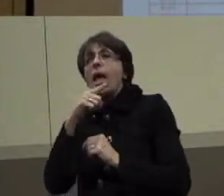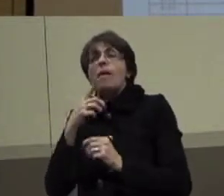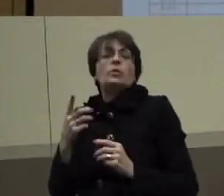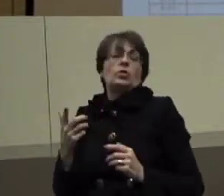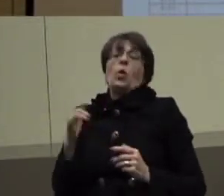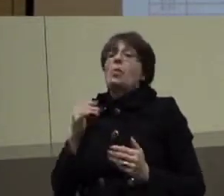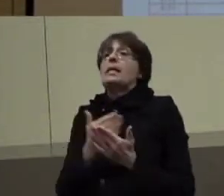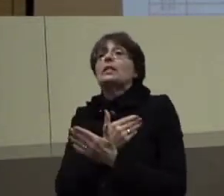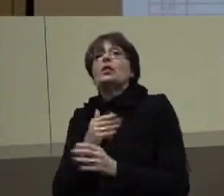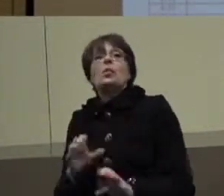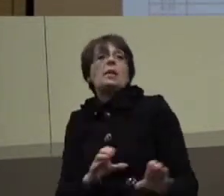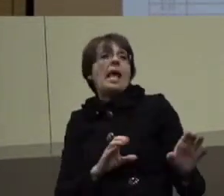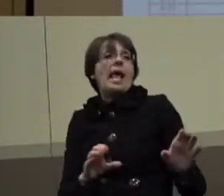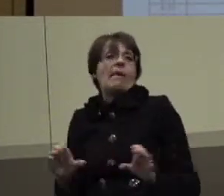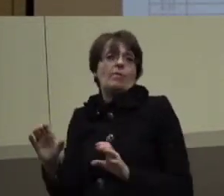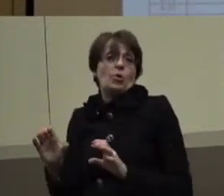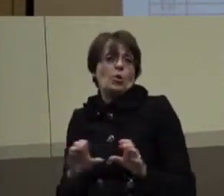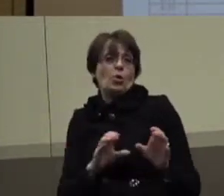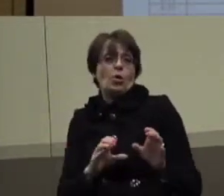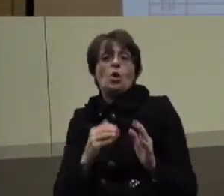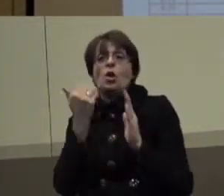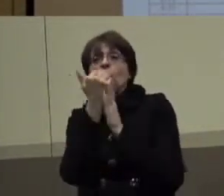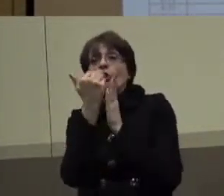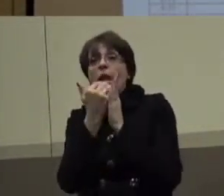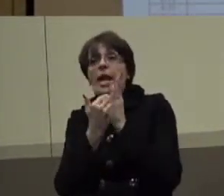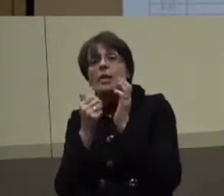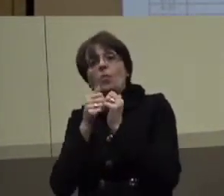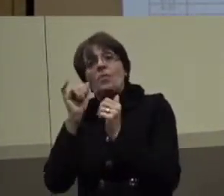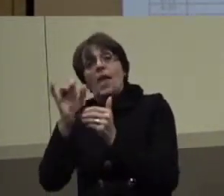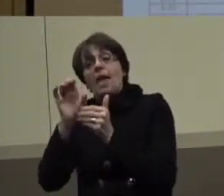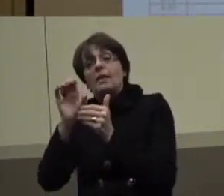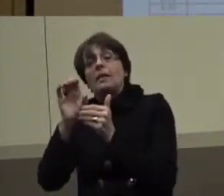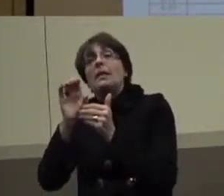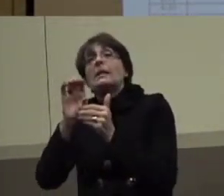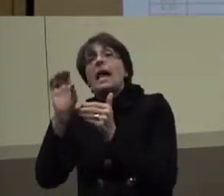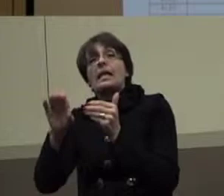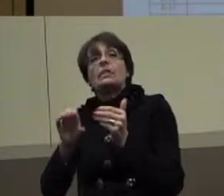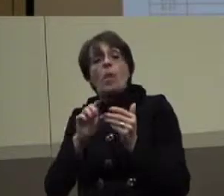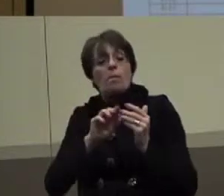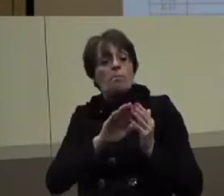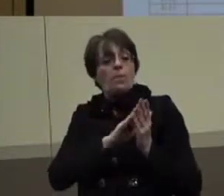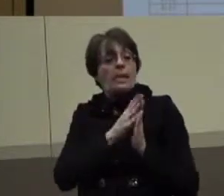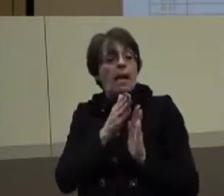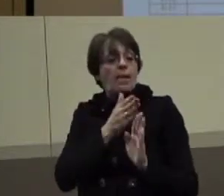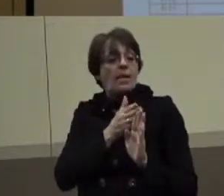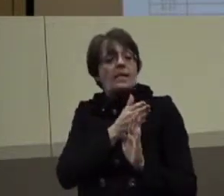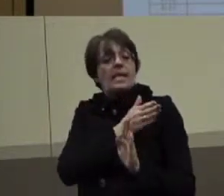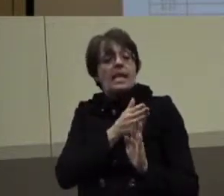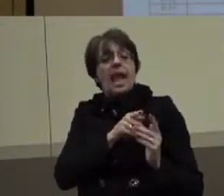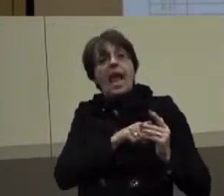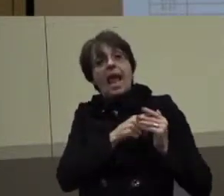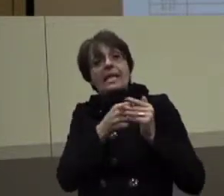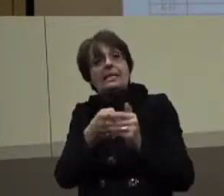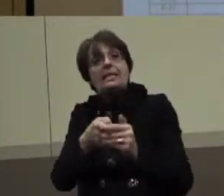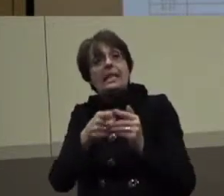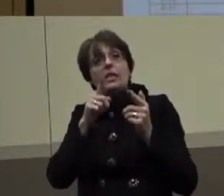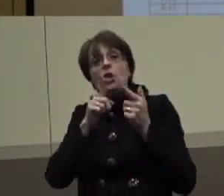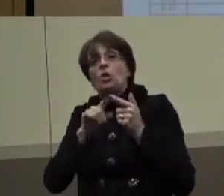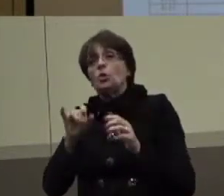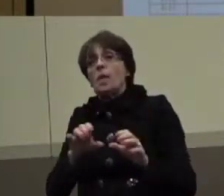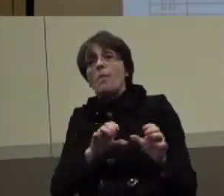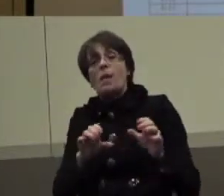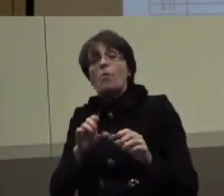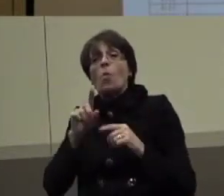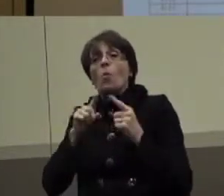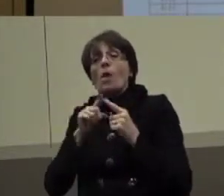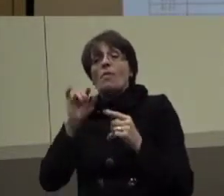this is actually a new behavior chain with this consequence becoming the antecedent to this behavior. When that happens, you just